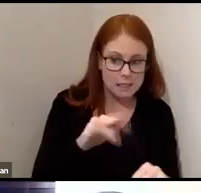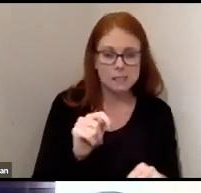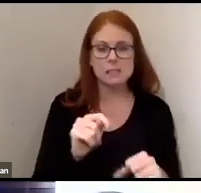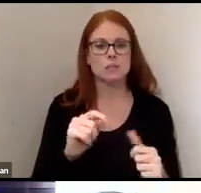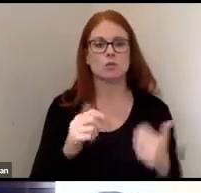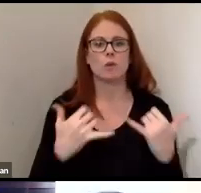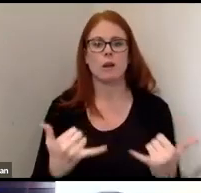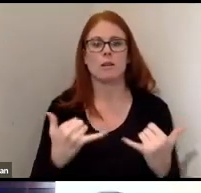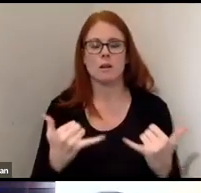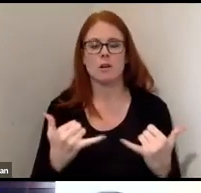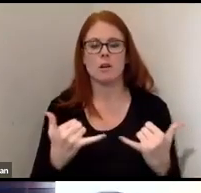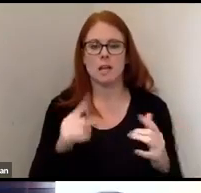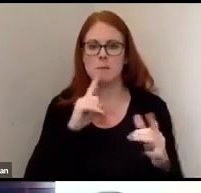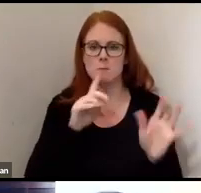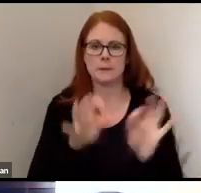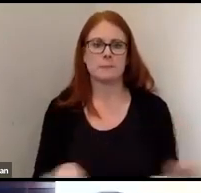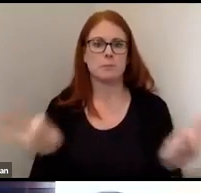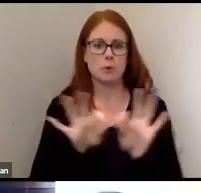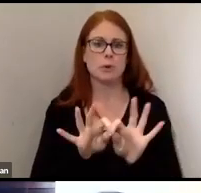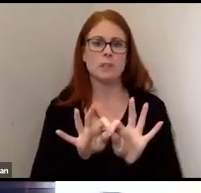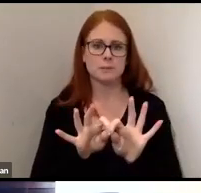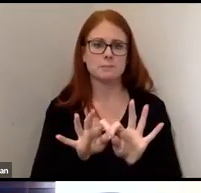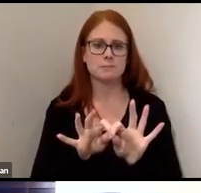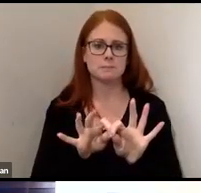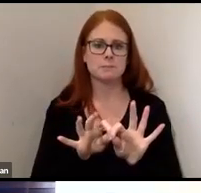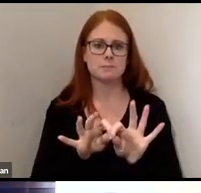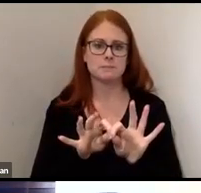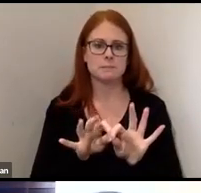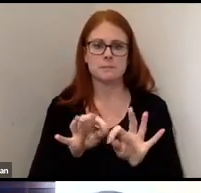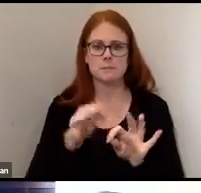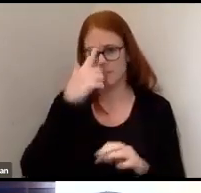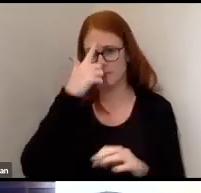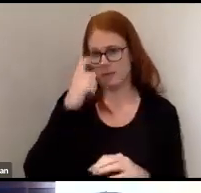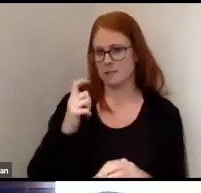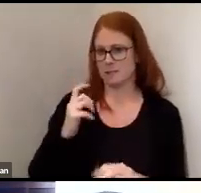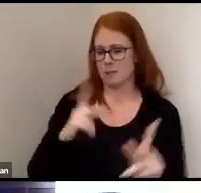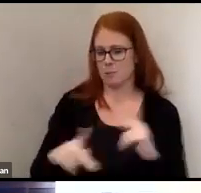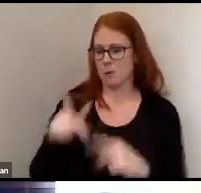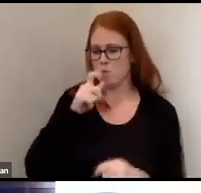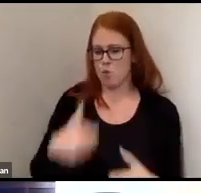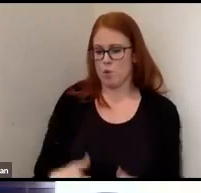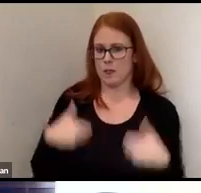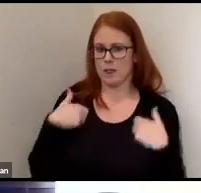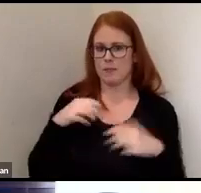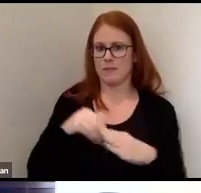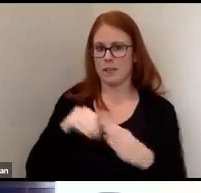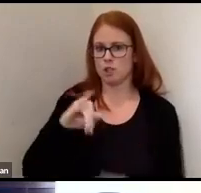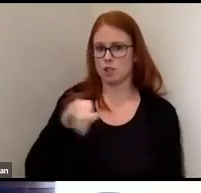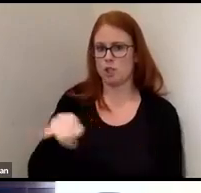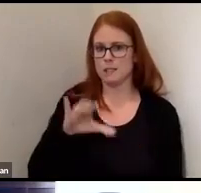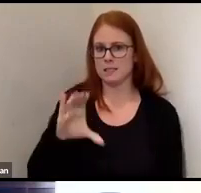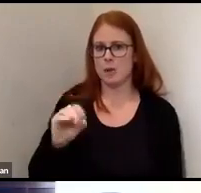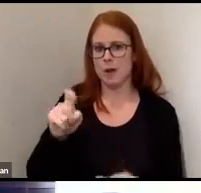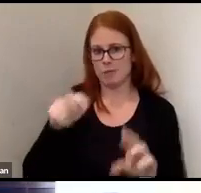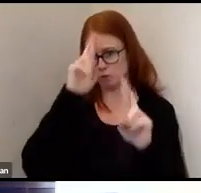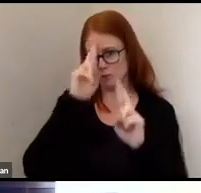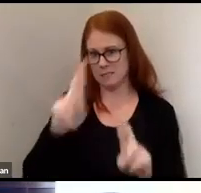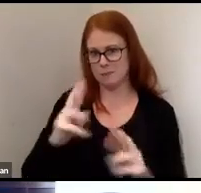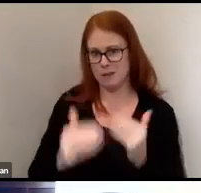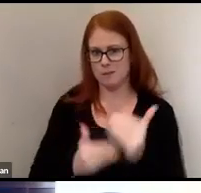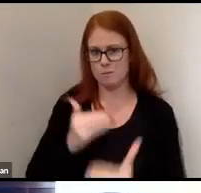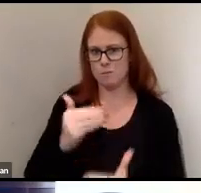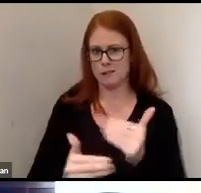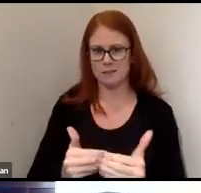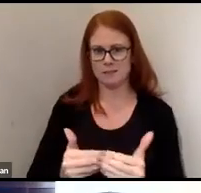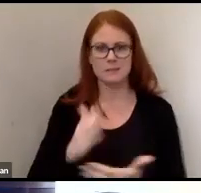this point that's important to really appeal to our residents to respect that process. We have people that don't meet